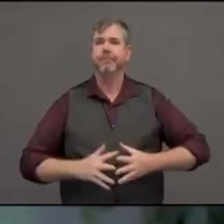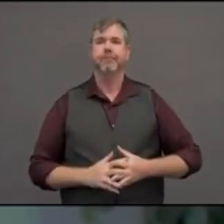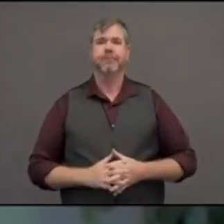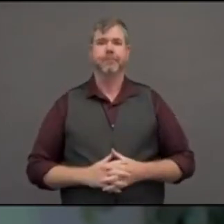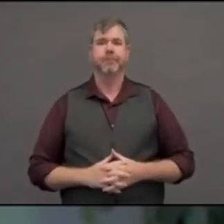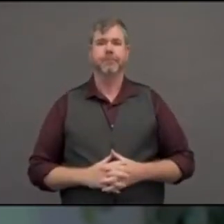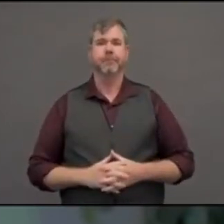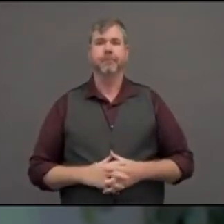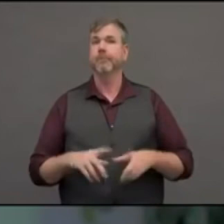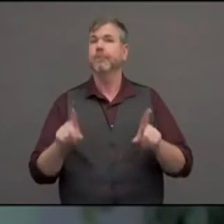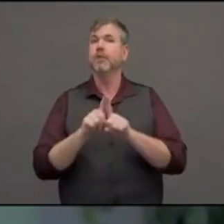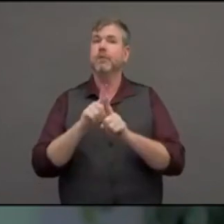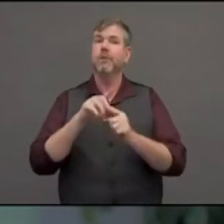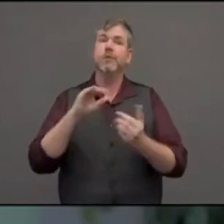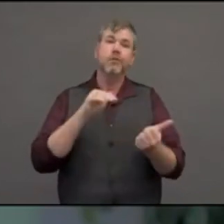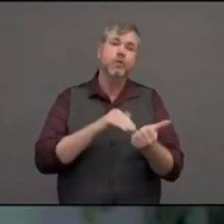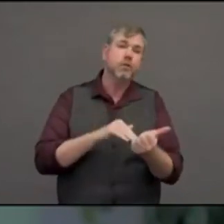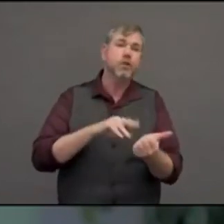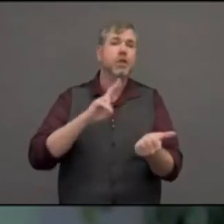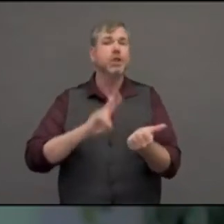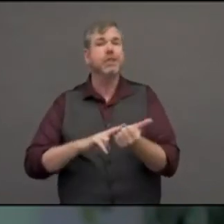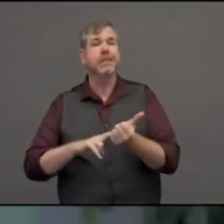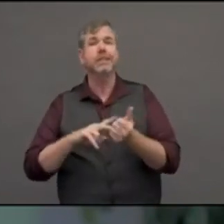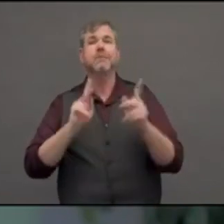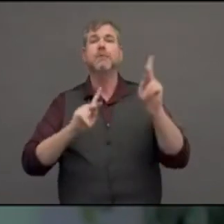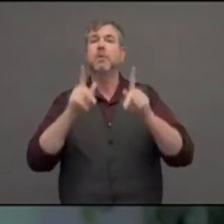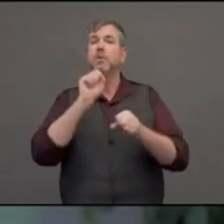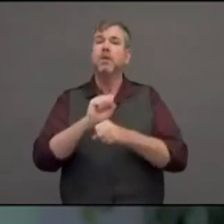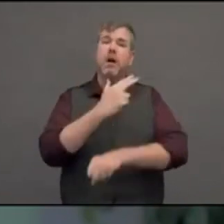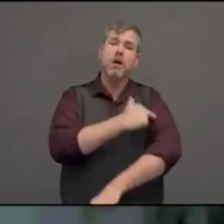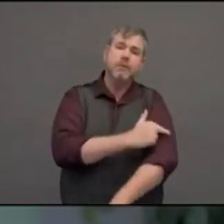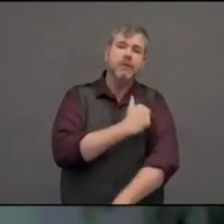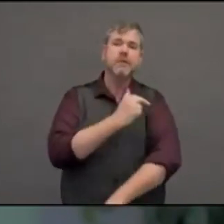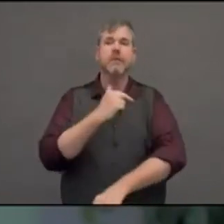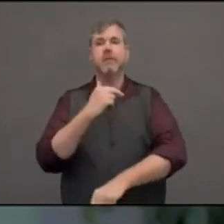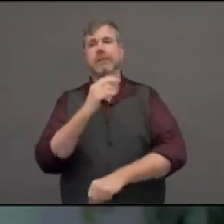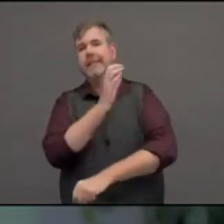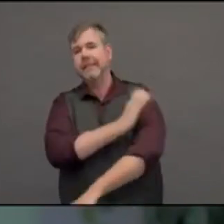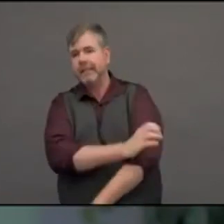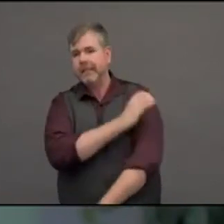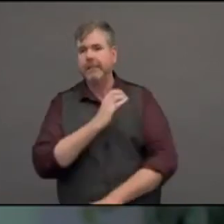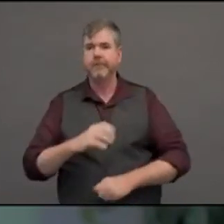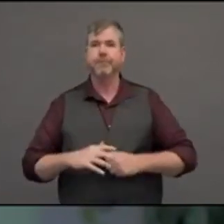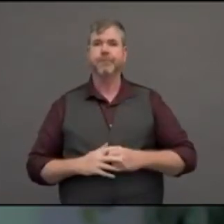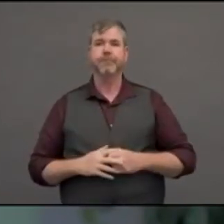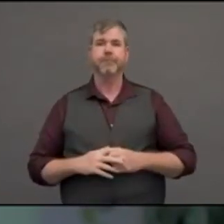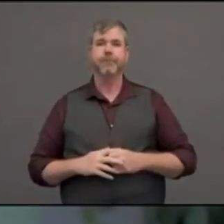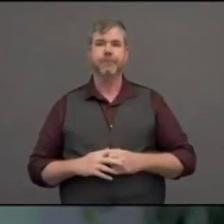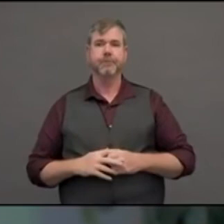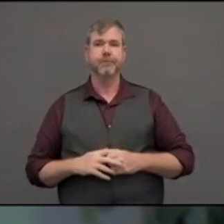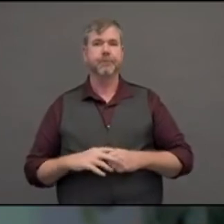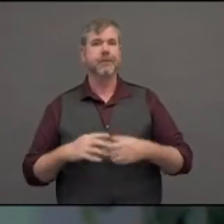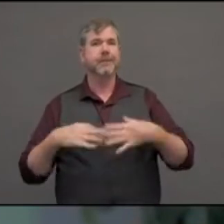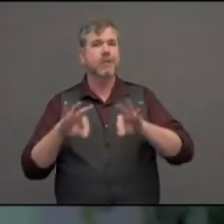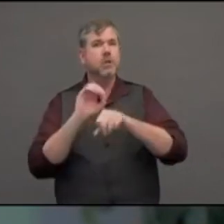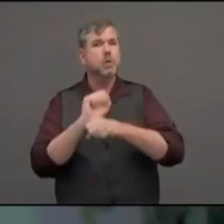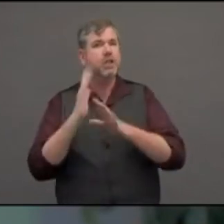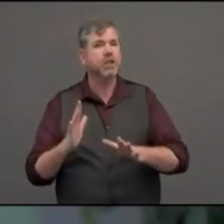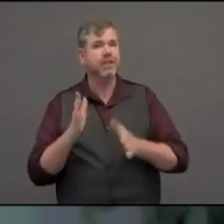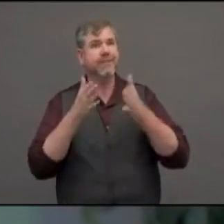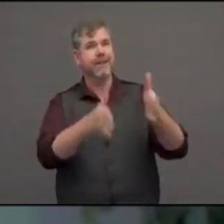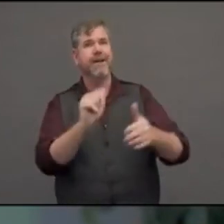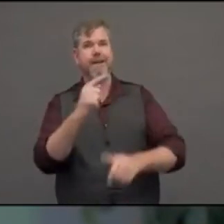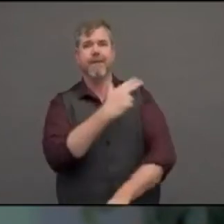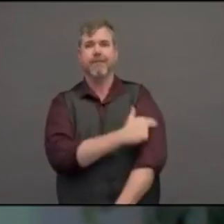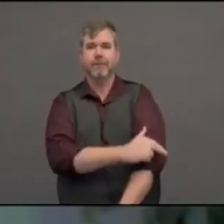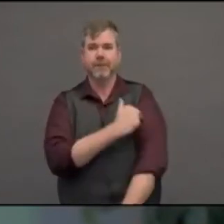if we have so many cases. And we have to think about those essential workers at the hospital as well. So it's not just about you,